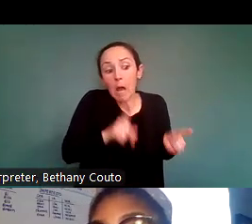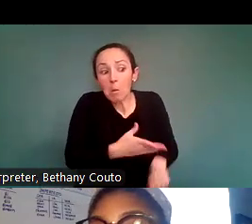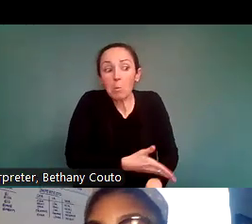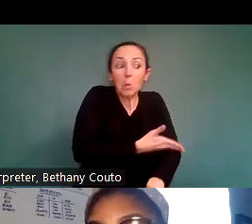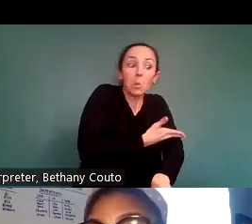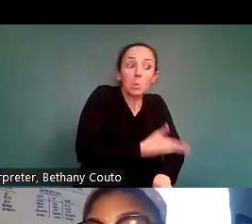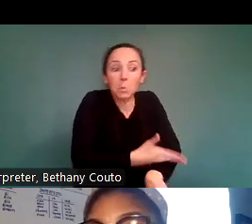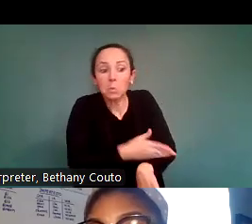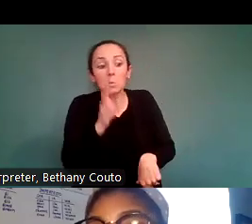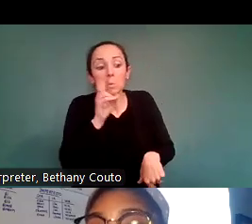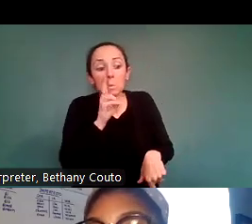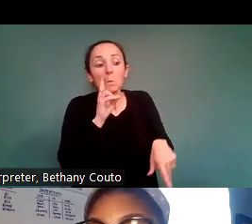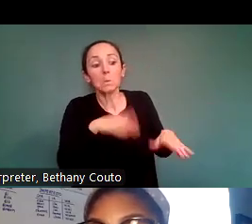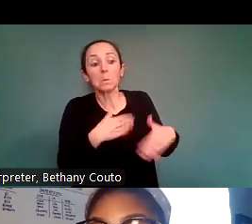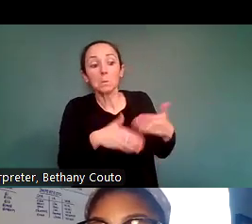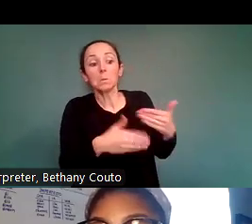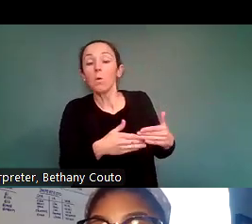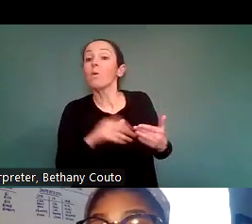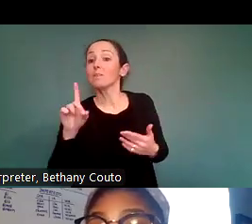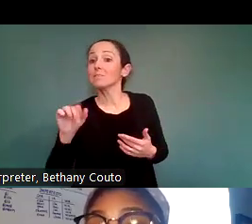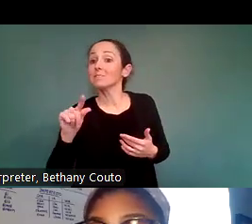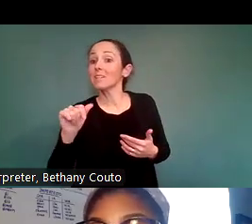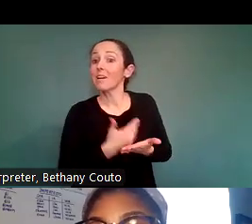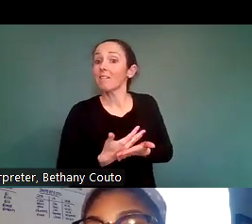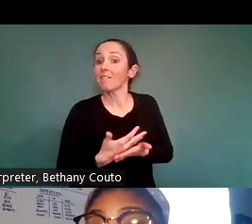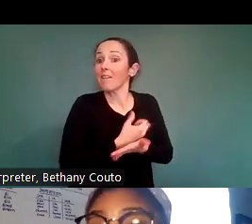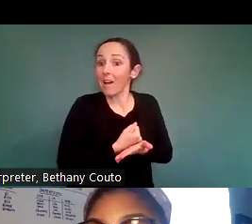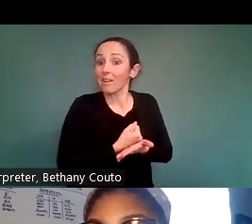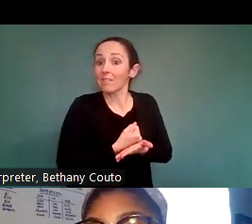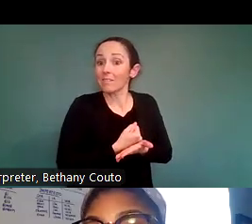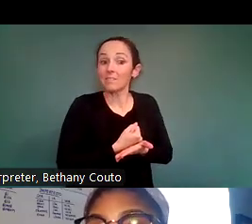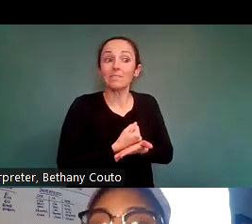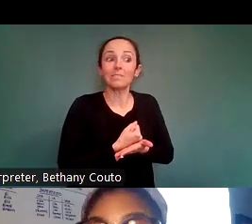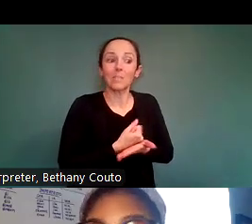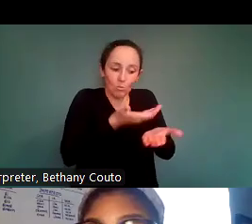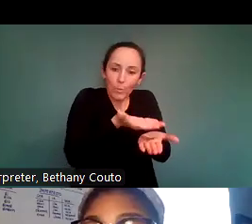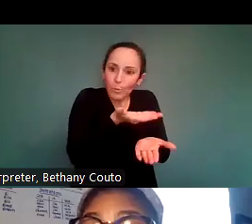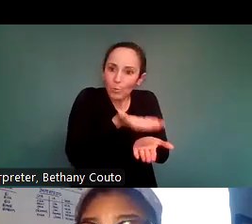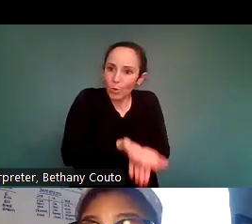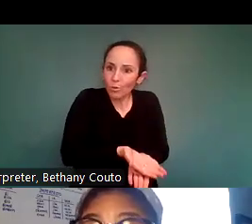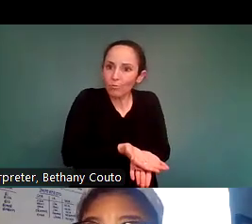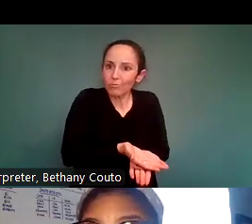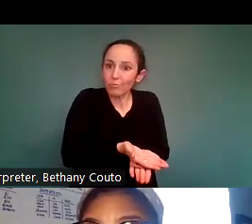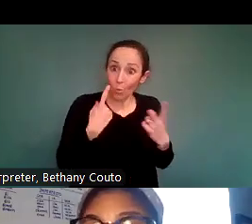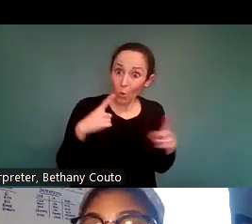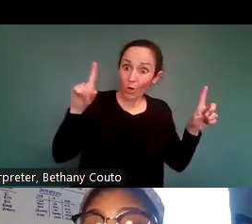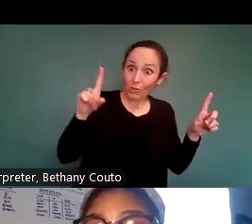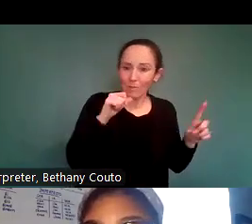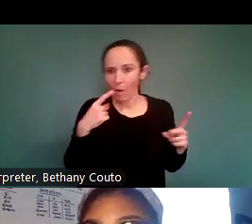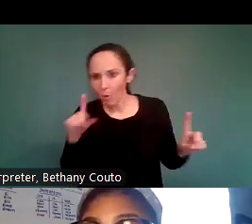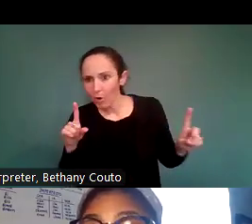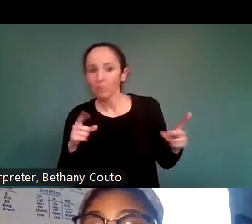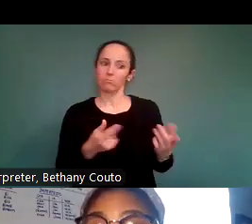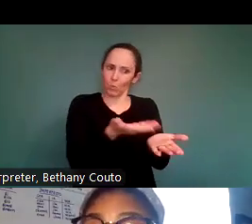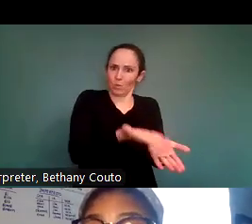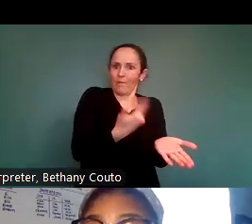that's collected to show how that policy has actually impacted the people that it's been piloted on. And so when that's the